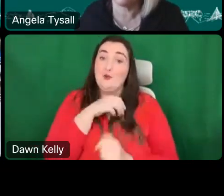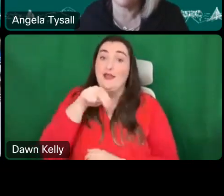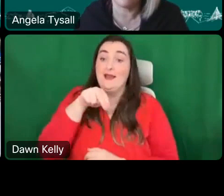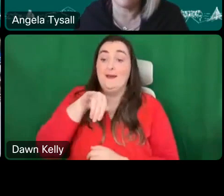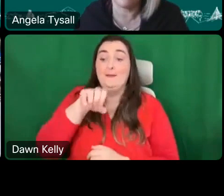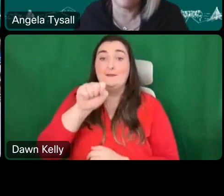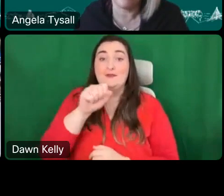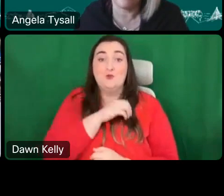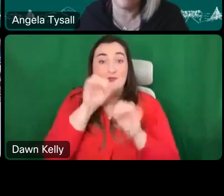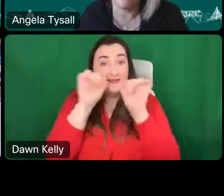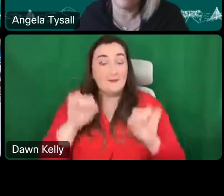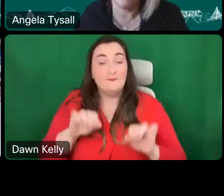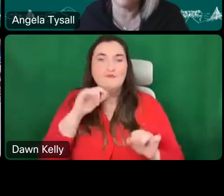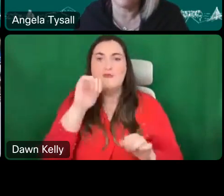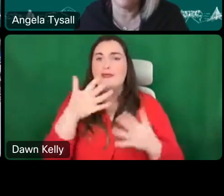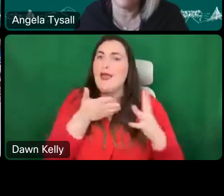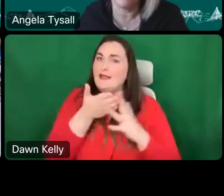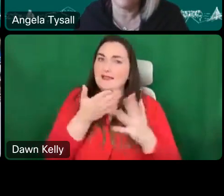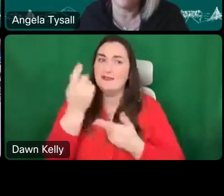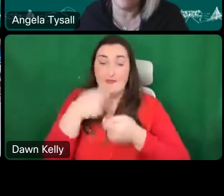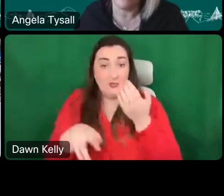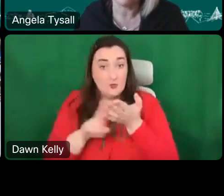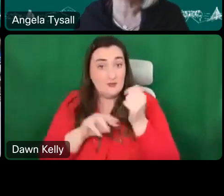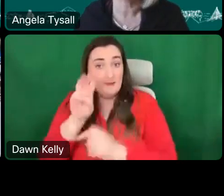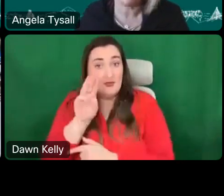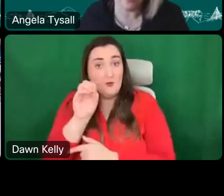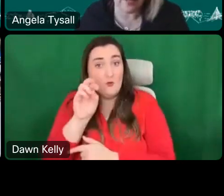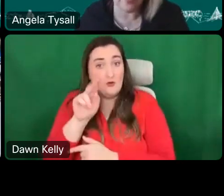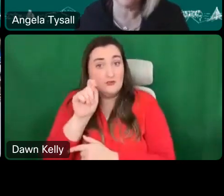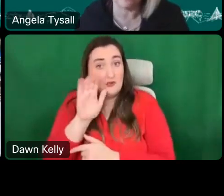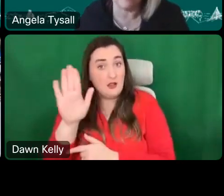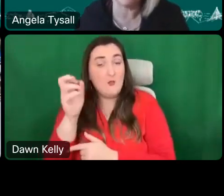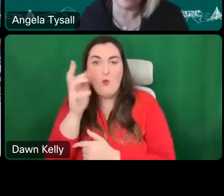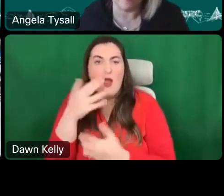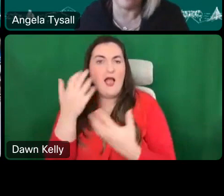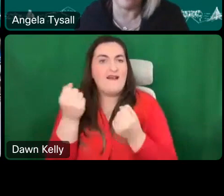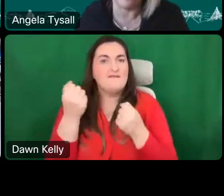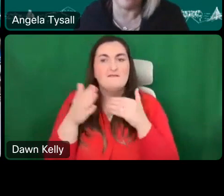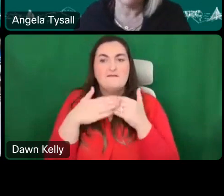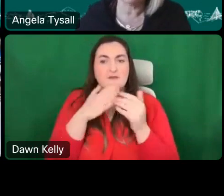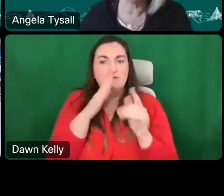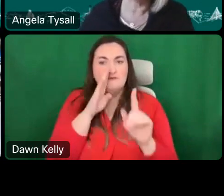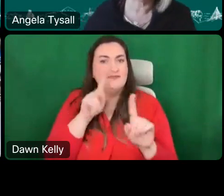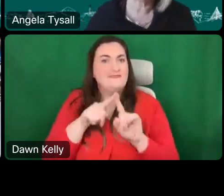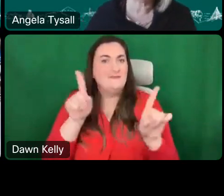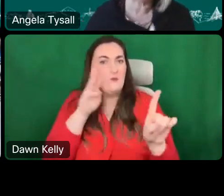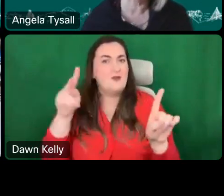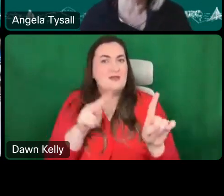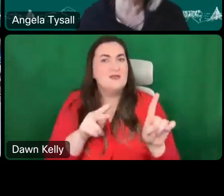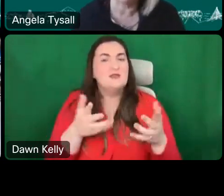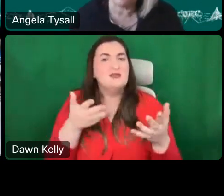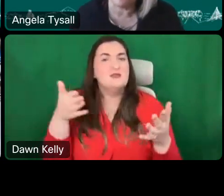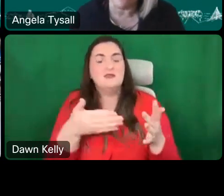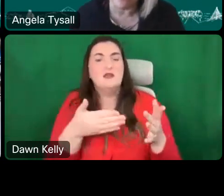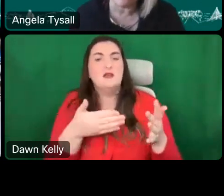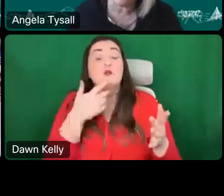have access to the NIM system, is that through the portal that you've spoken about, or is there another approach? Yes. Well, just to say that